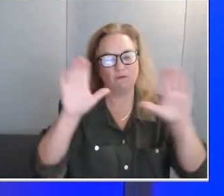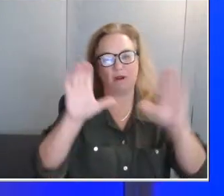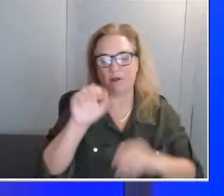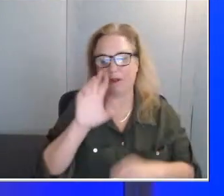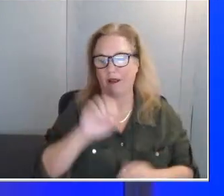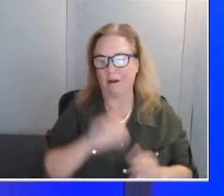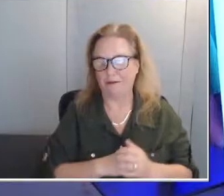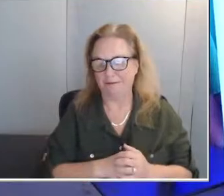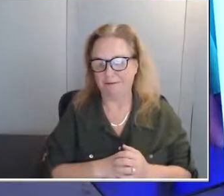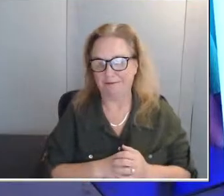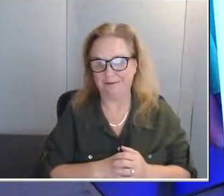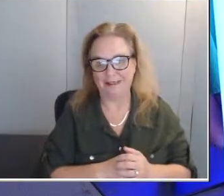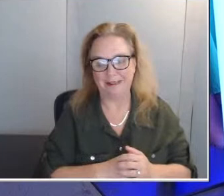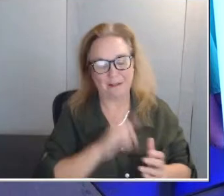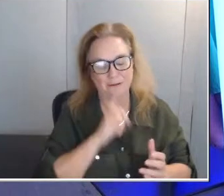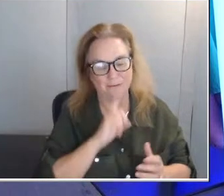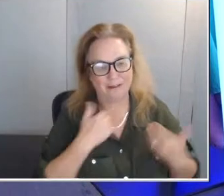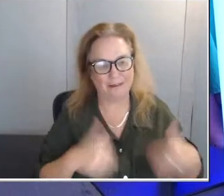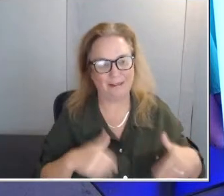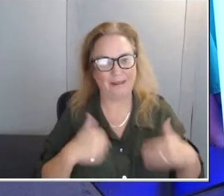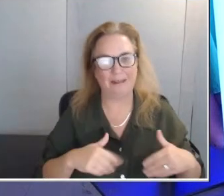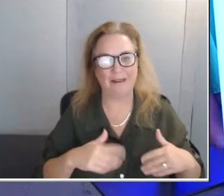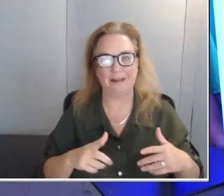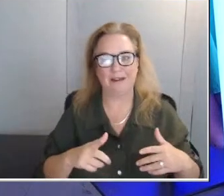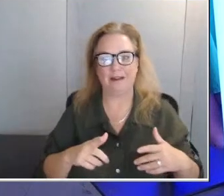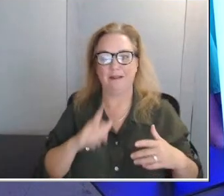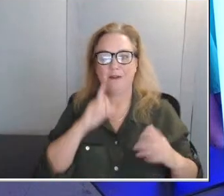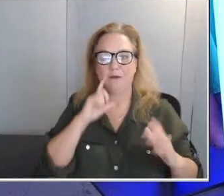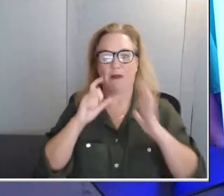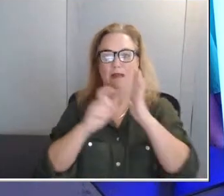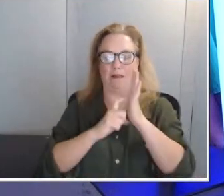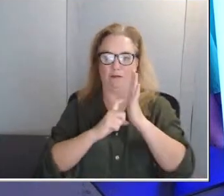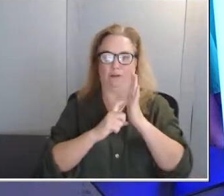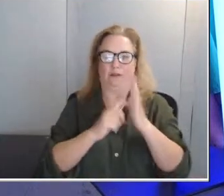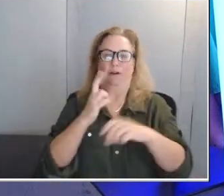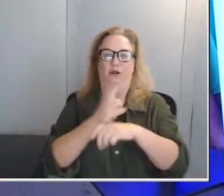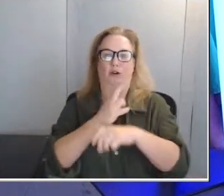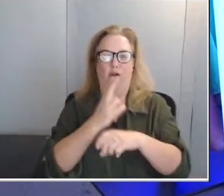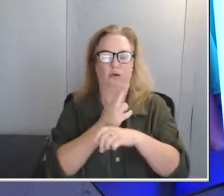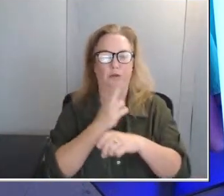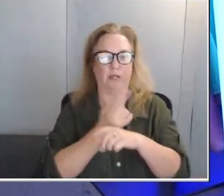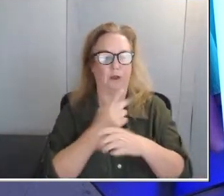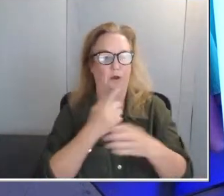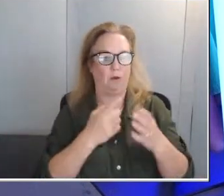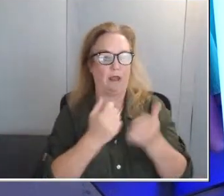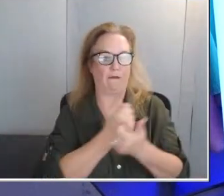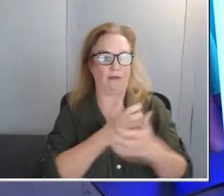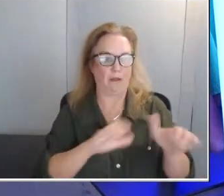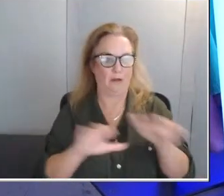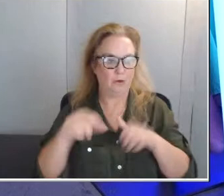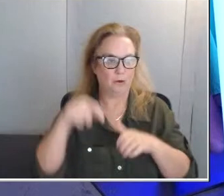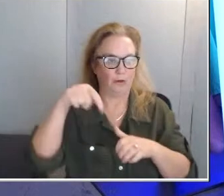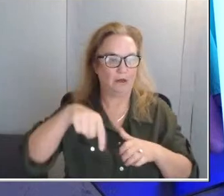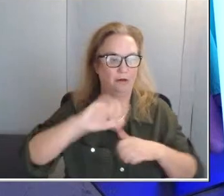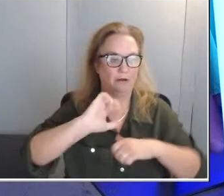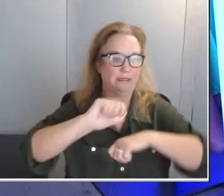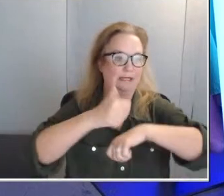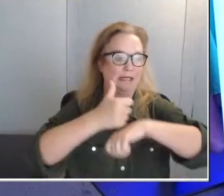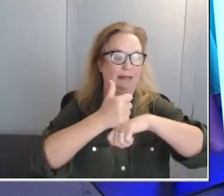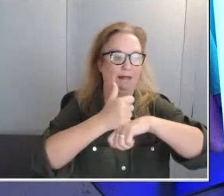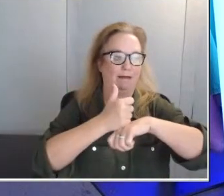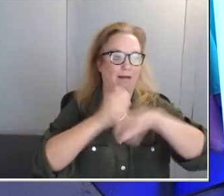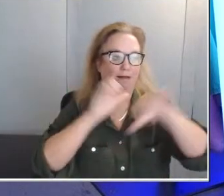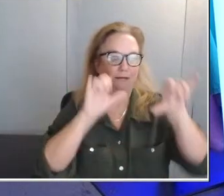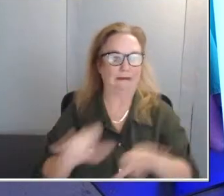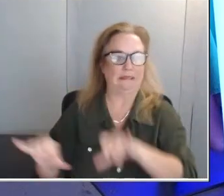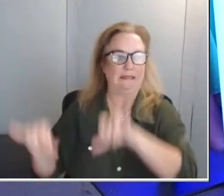pretty remarkable that you not only get the recognition, but then they're using what you're doing here to set the standard for what other health